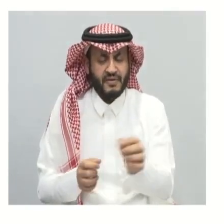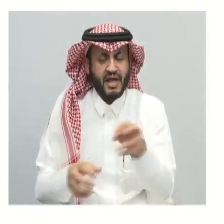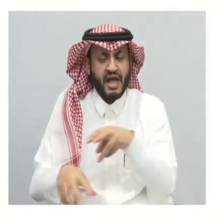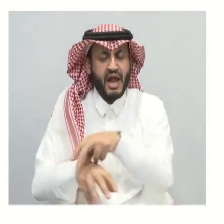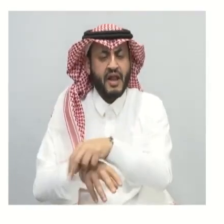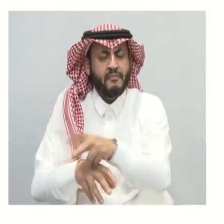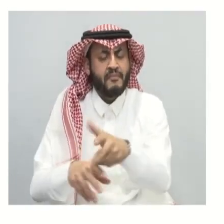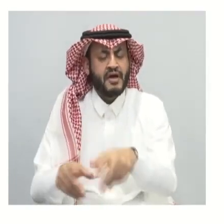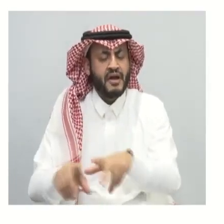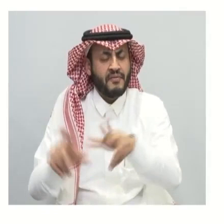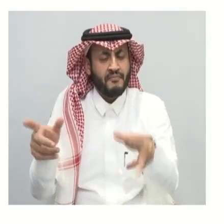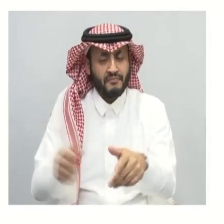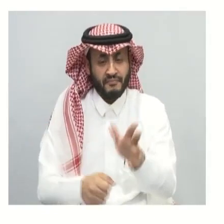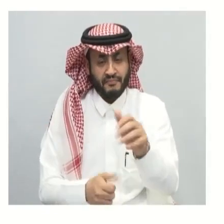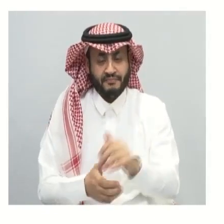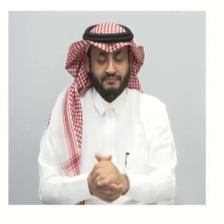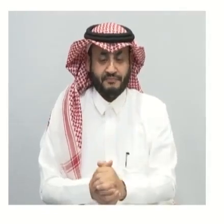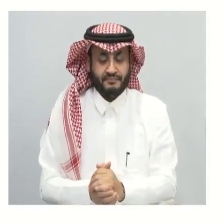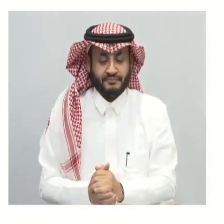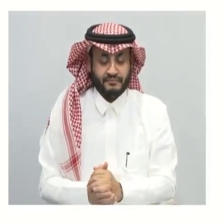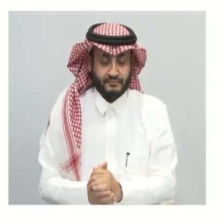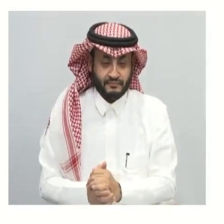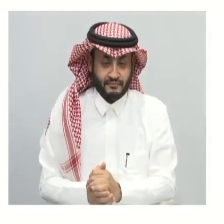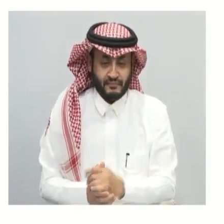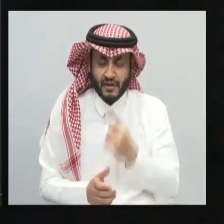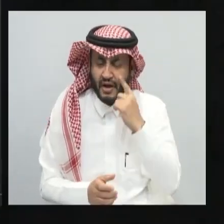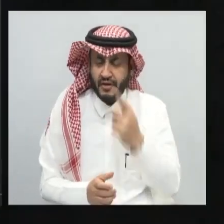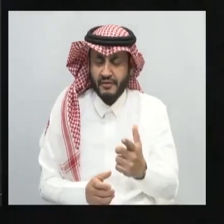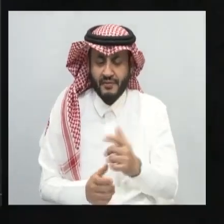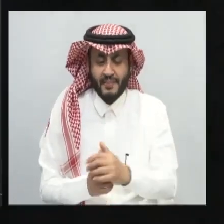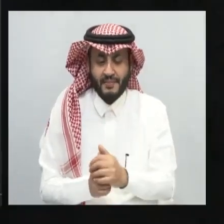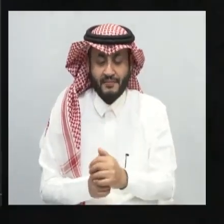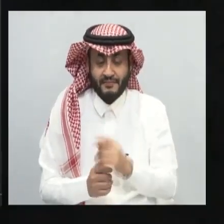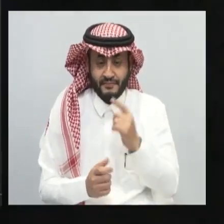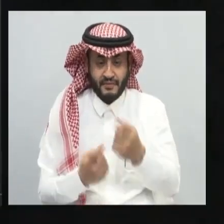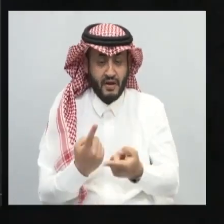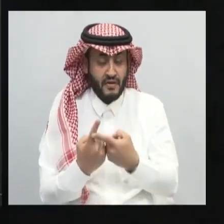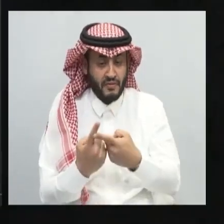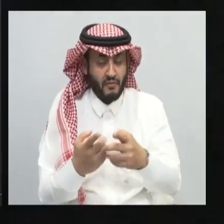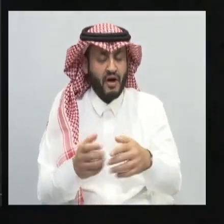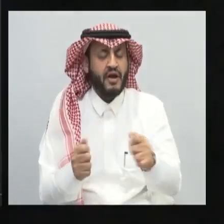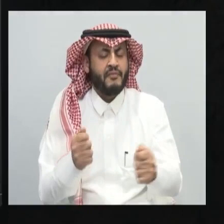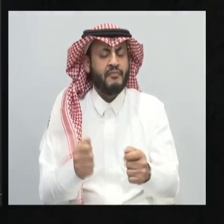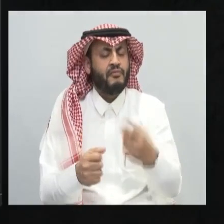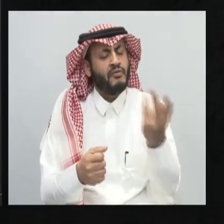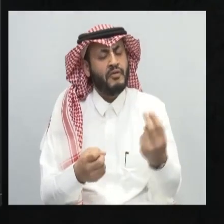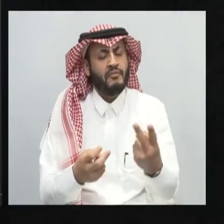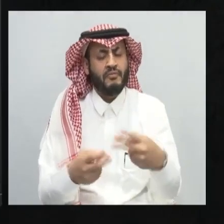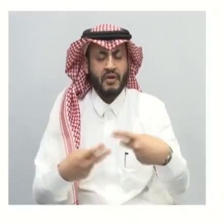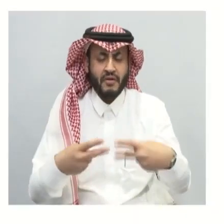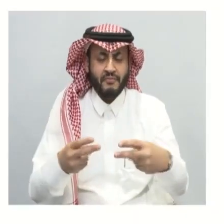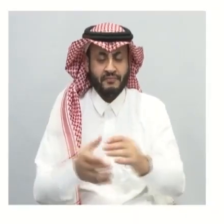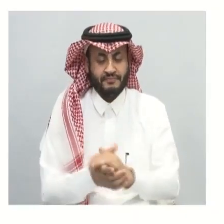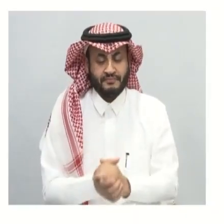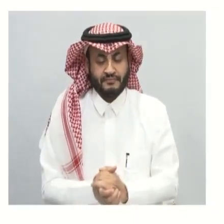any softwares. Okay? You can find out, you can interview one or more than one within this